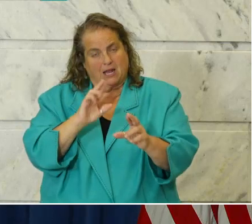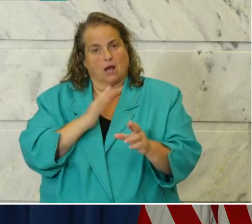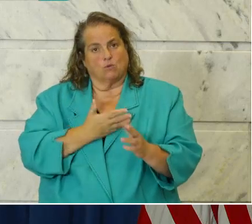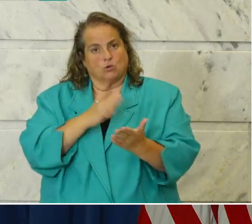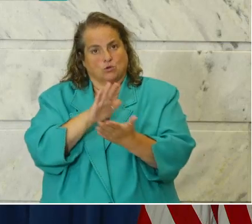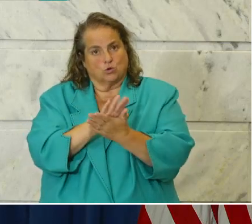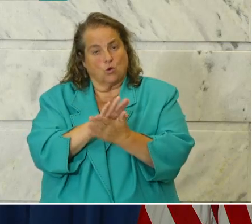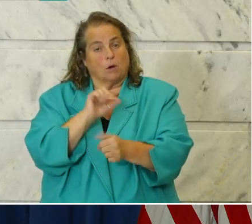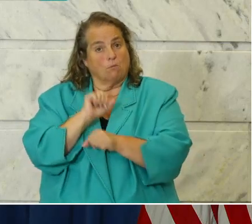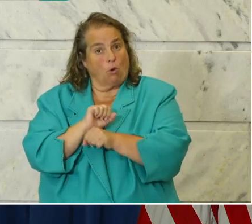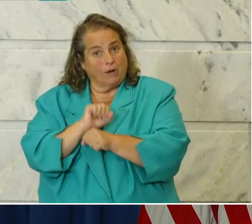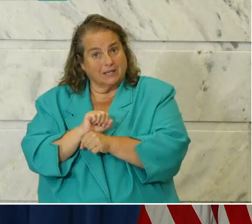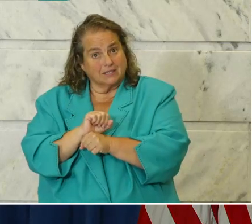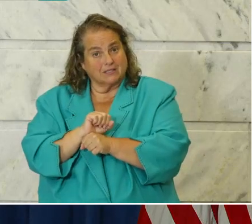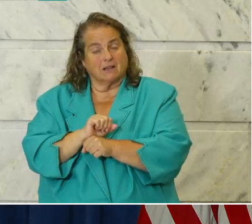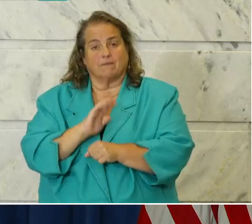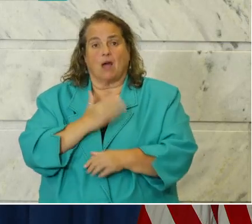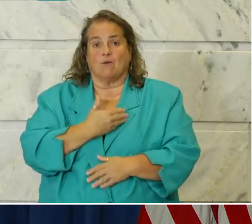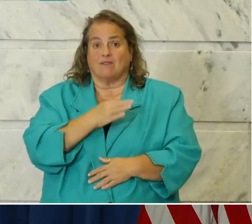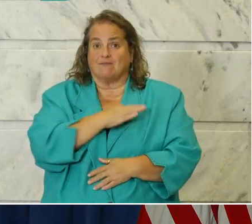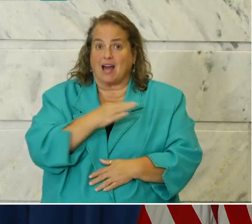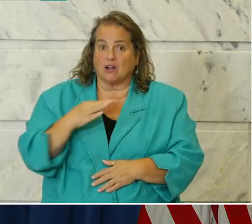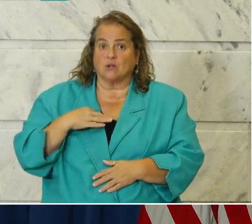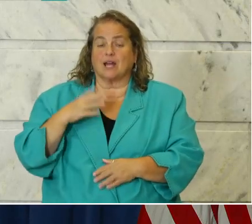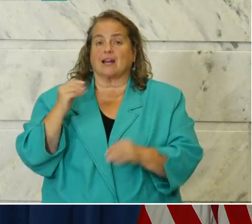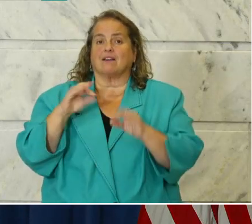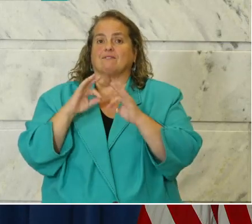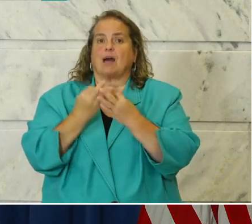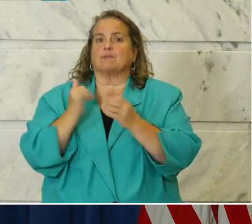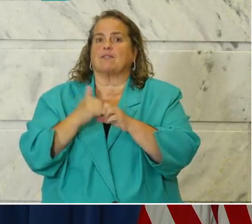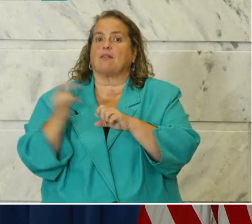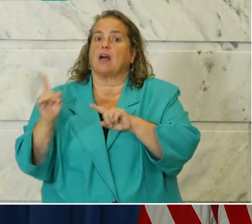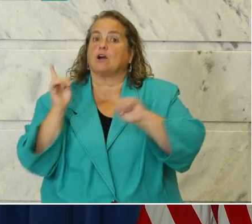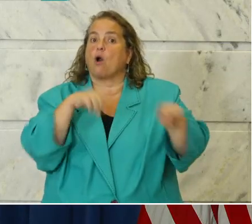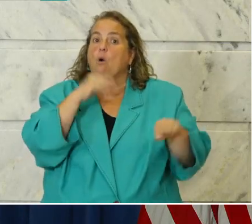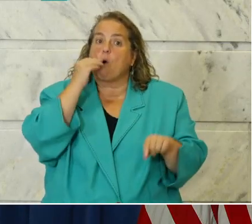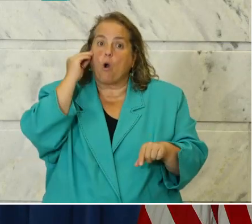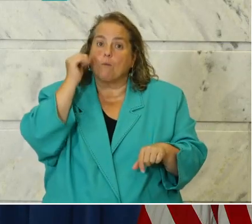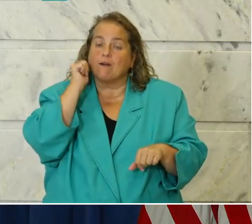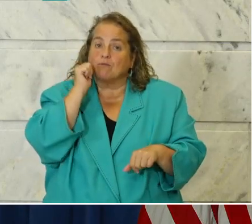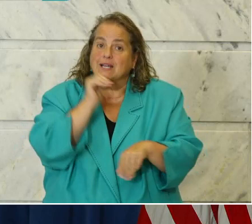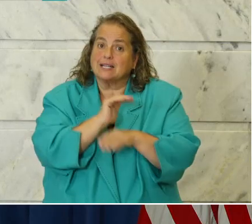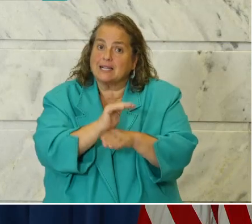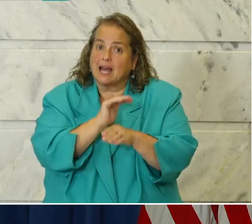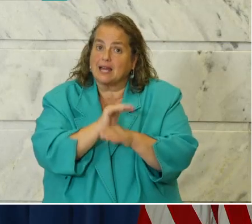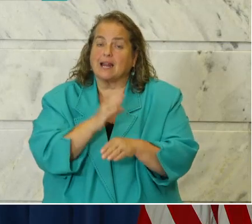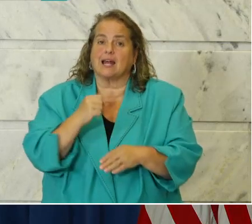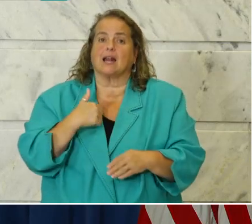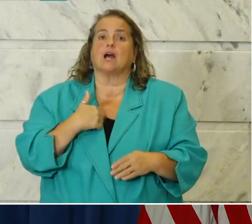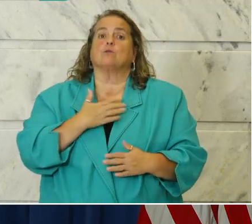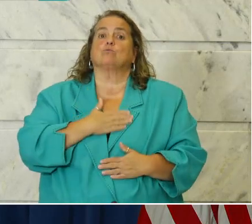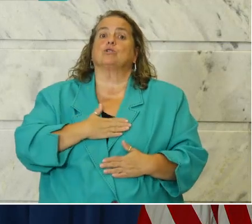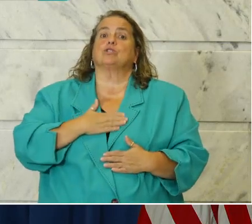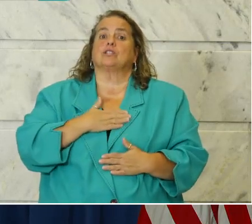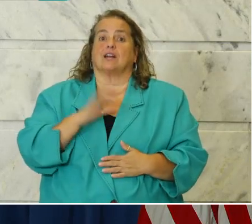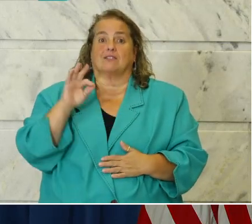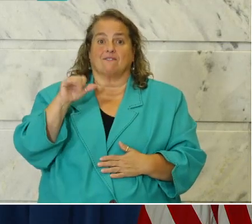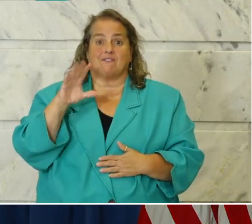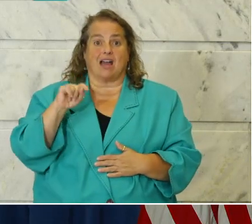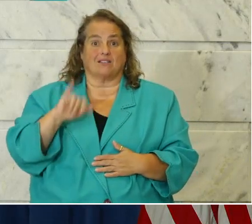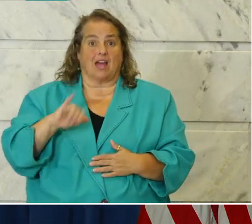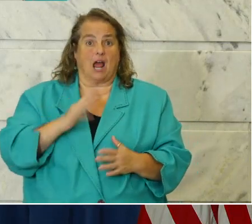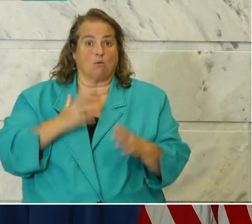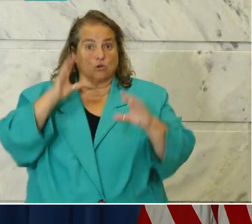school employees, our faculty, and the families that they go home to every night. And I appreciate the fact that our